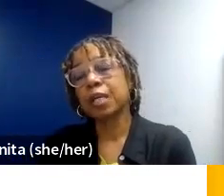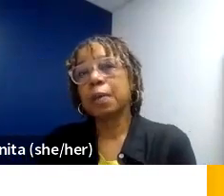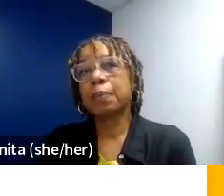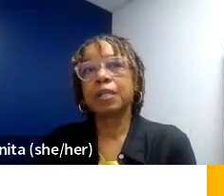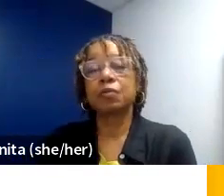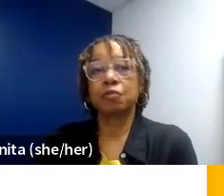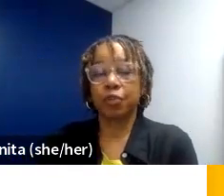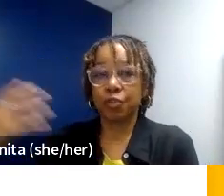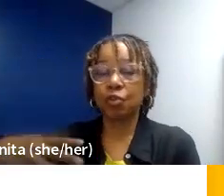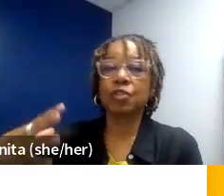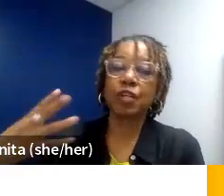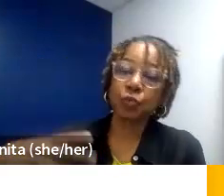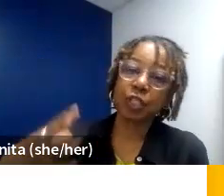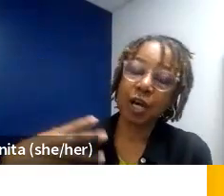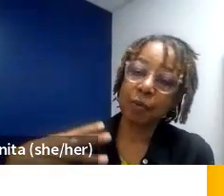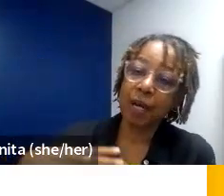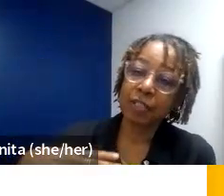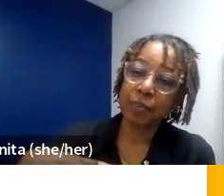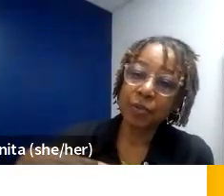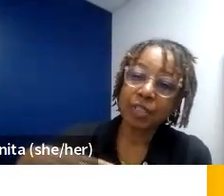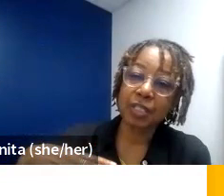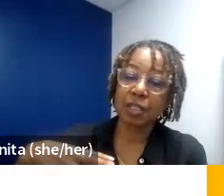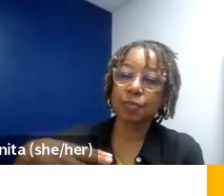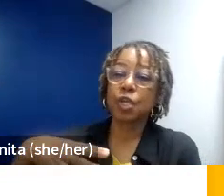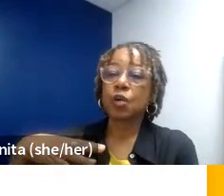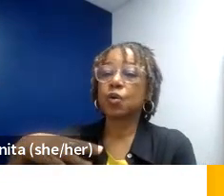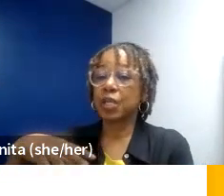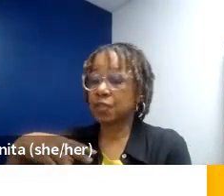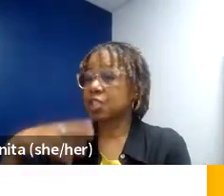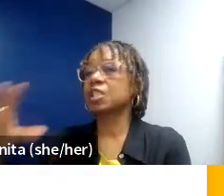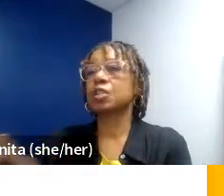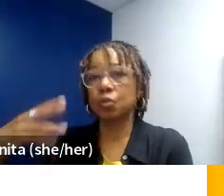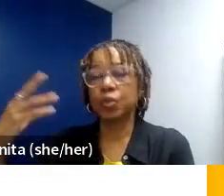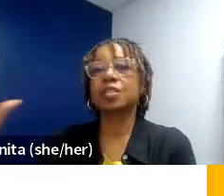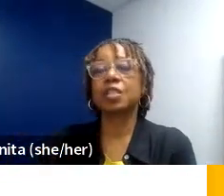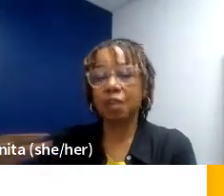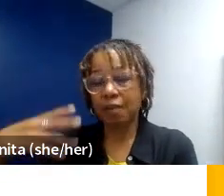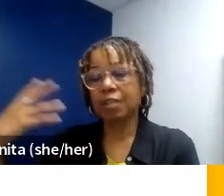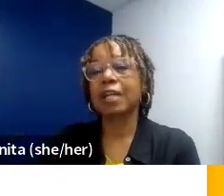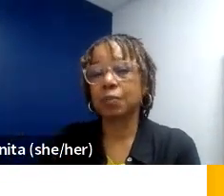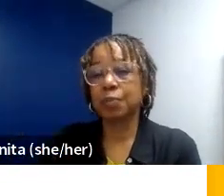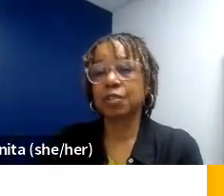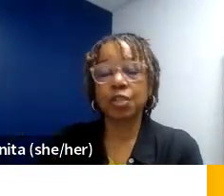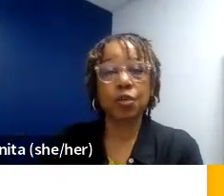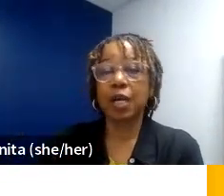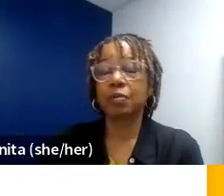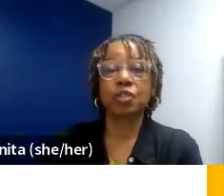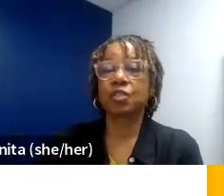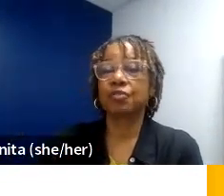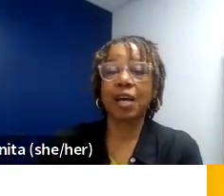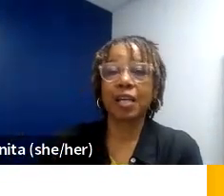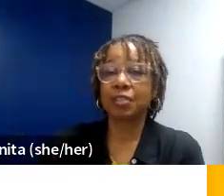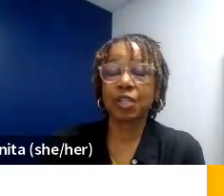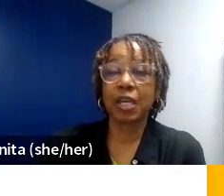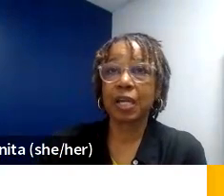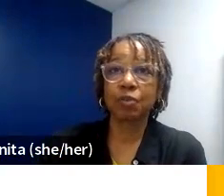COVID, but for those of us with compromised immune systems, we still have a lot to be concerned with. I was